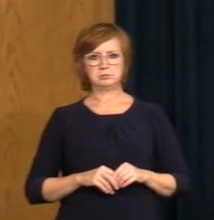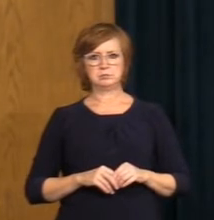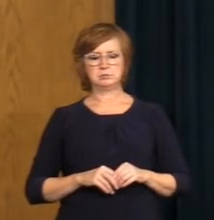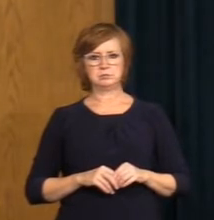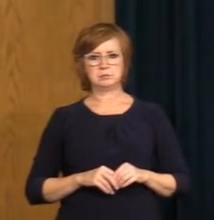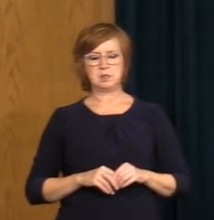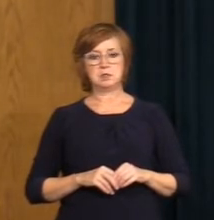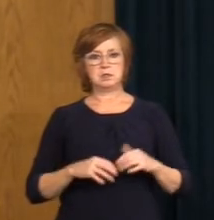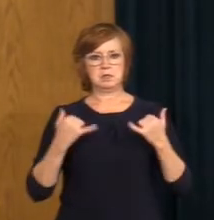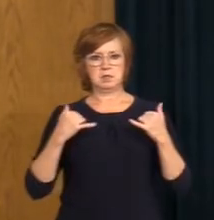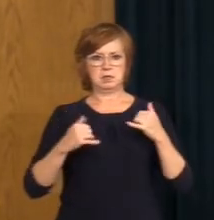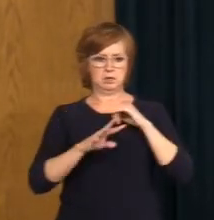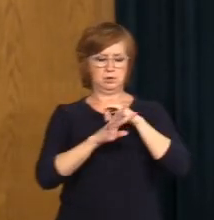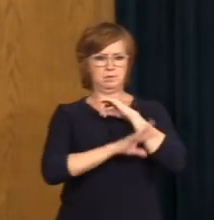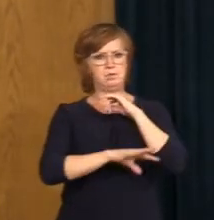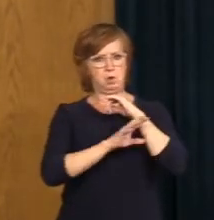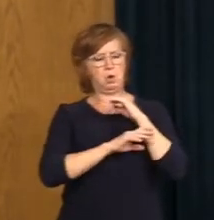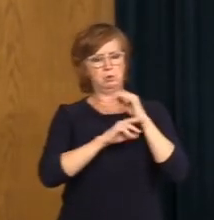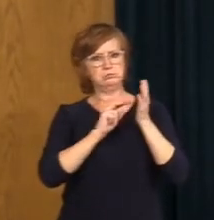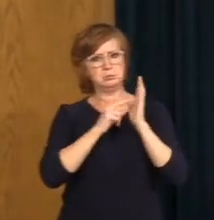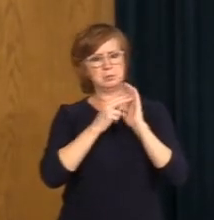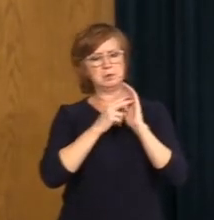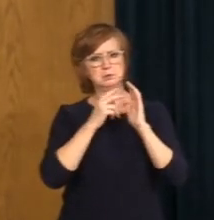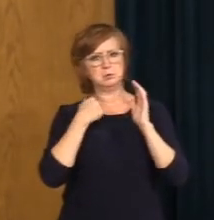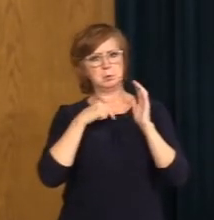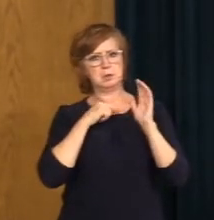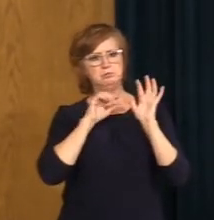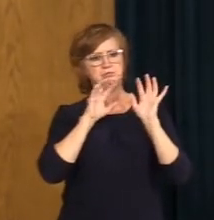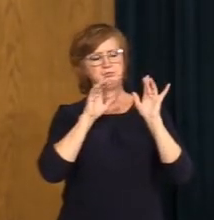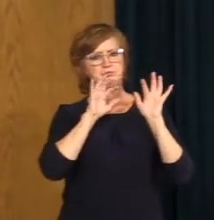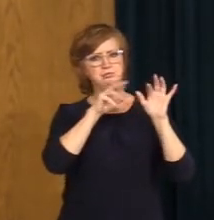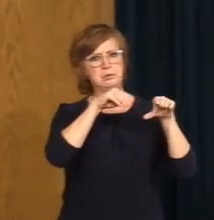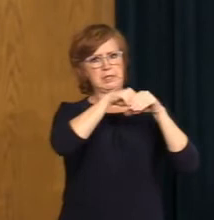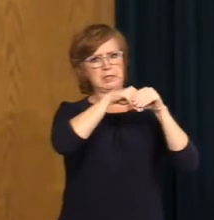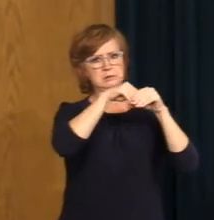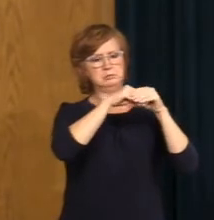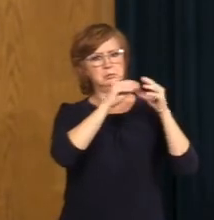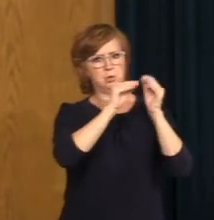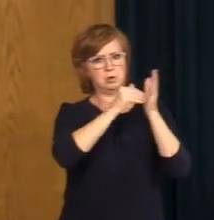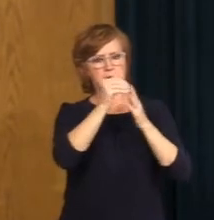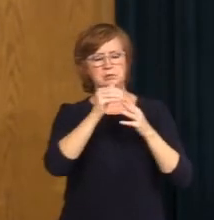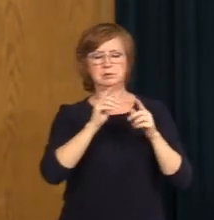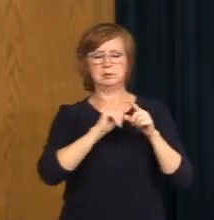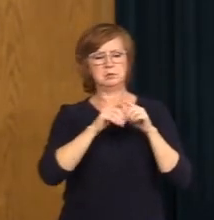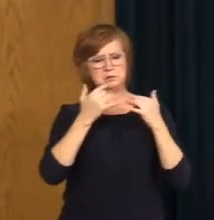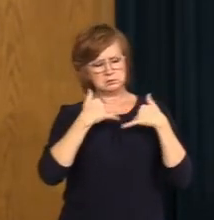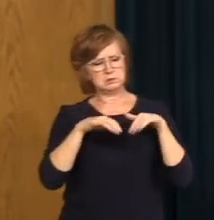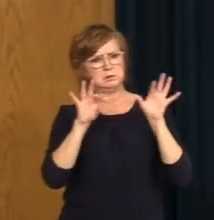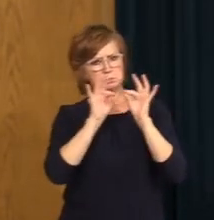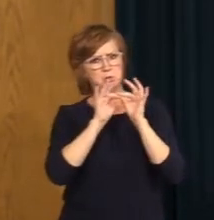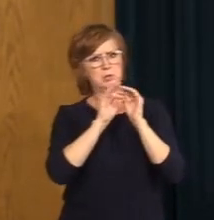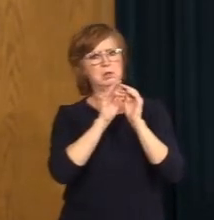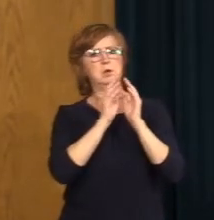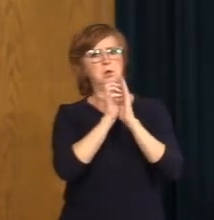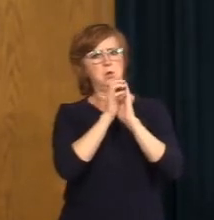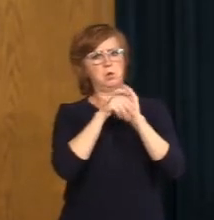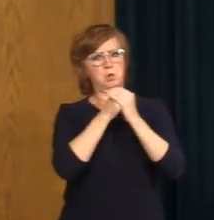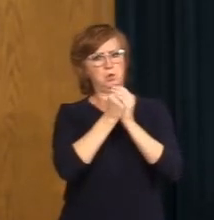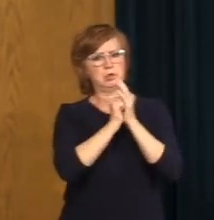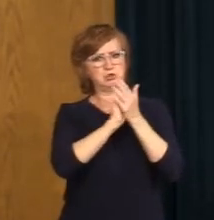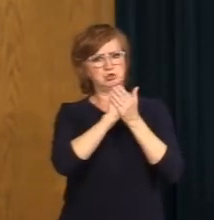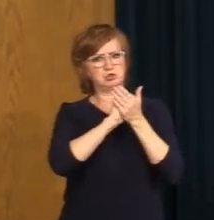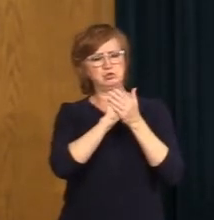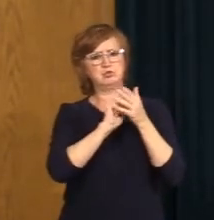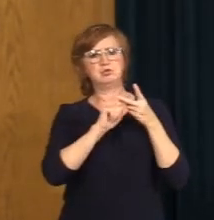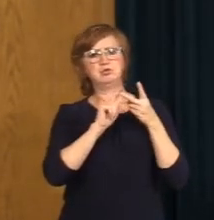activities, all those layers of protection, physical distancing, hand hygiene, staying home if you're unwell, and mask use